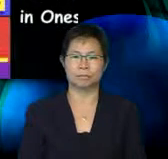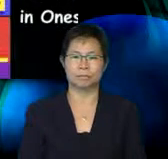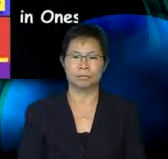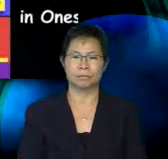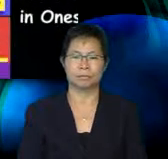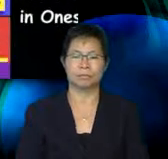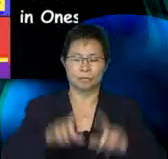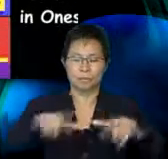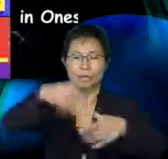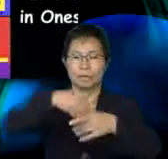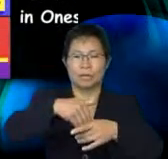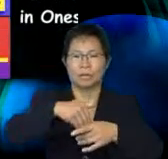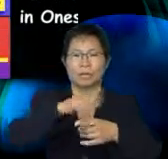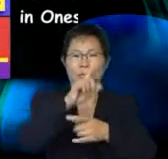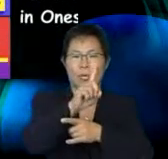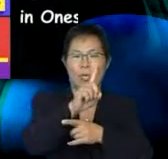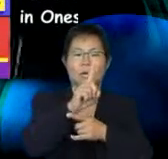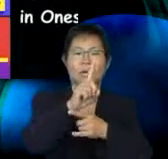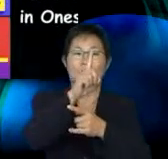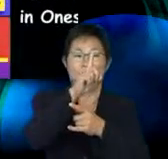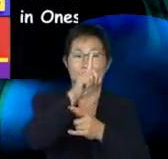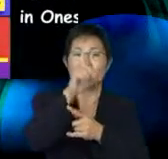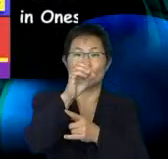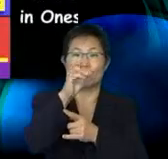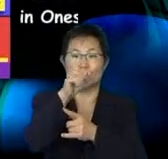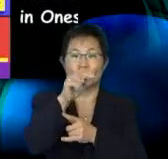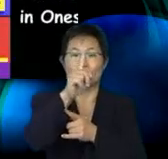Place them in the ones column.